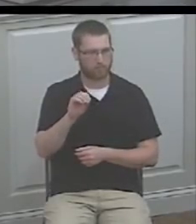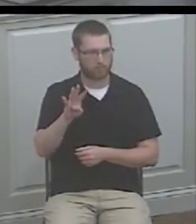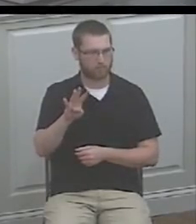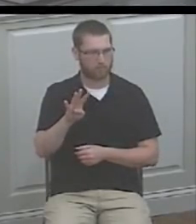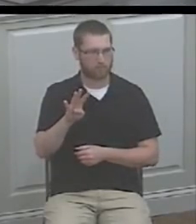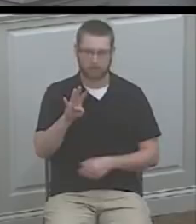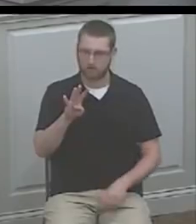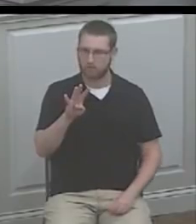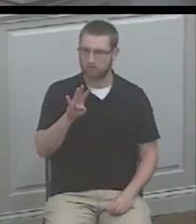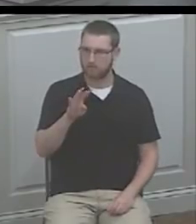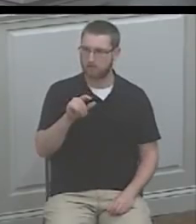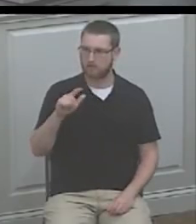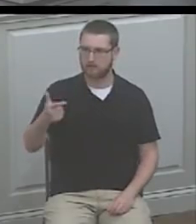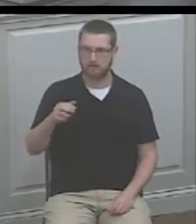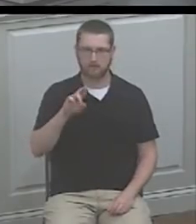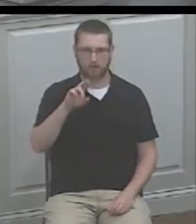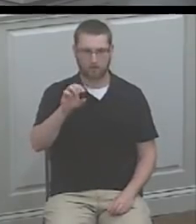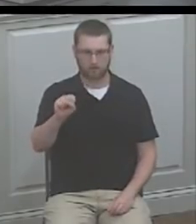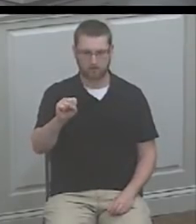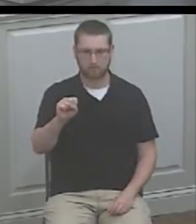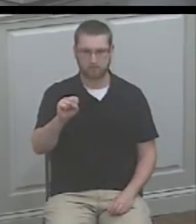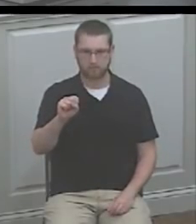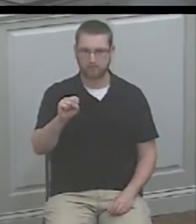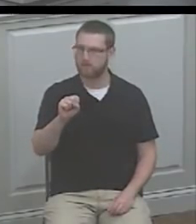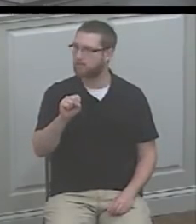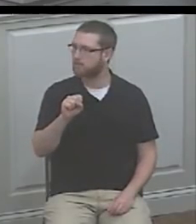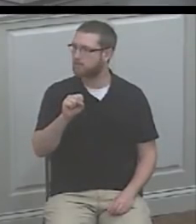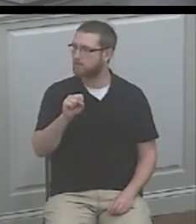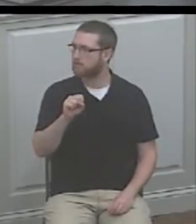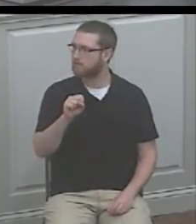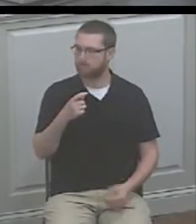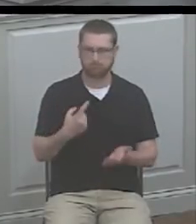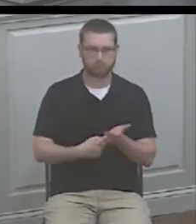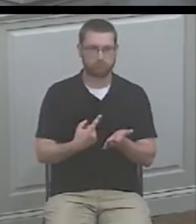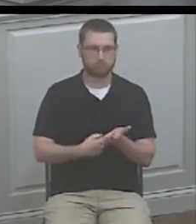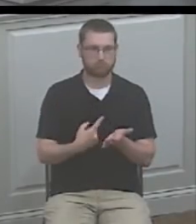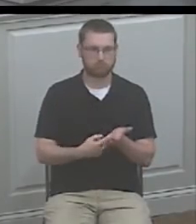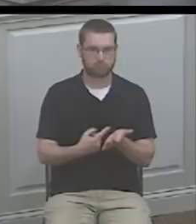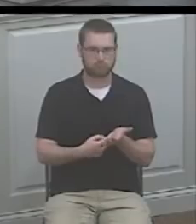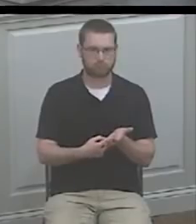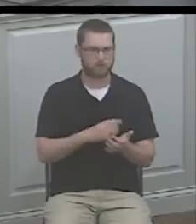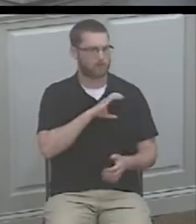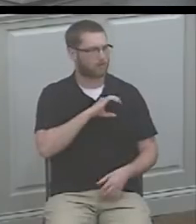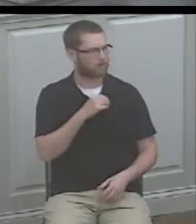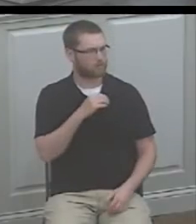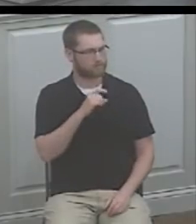2018-05-14-04. Second. Thank you, Mr. Cardle. Second by Commissioner Cirrus. Discussion? I have a question